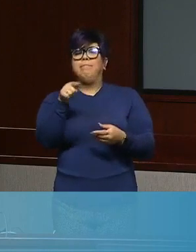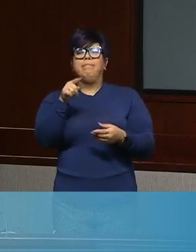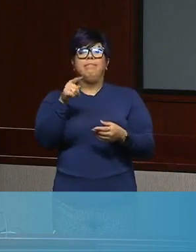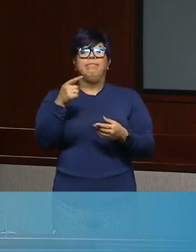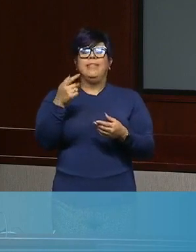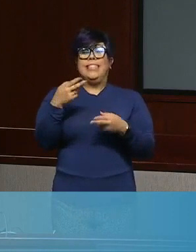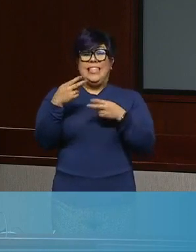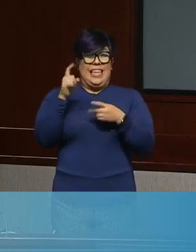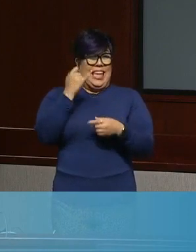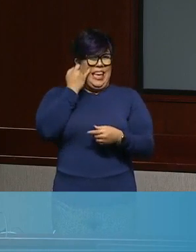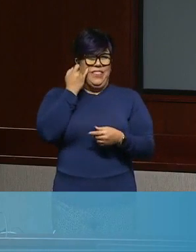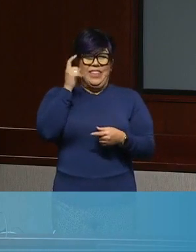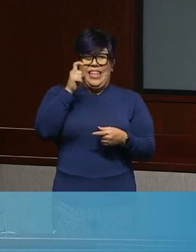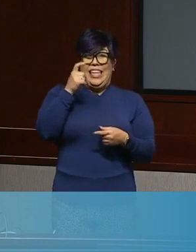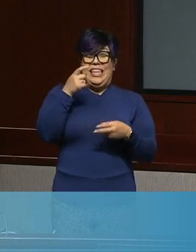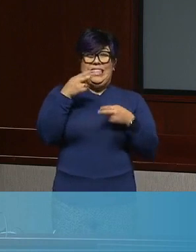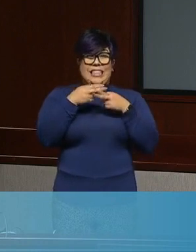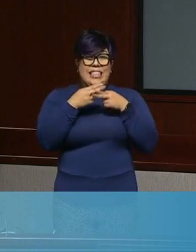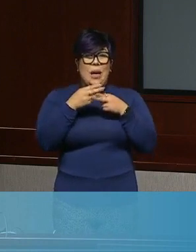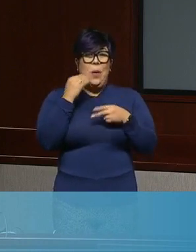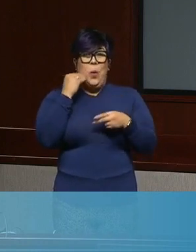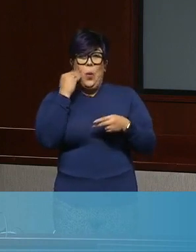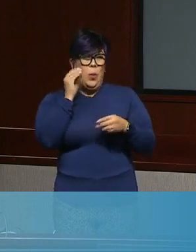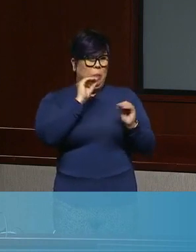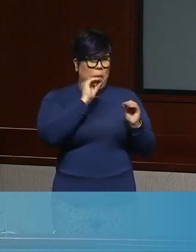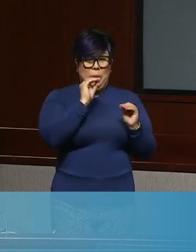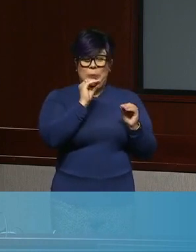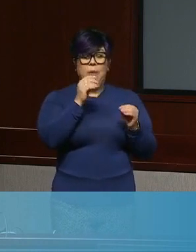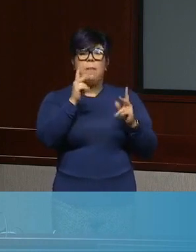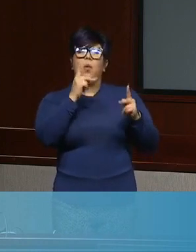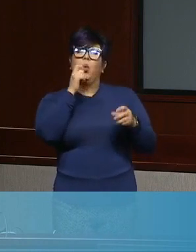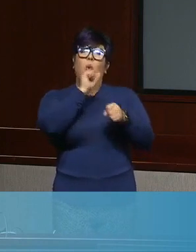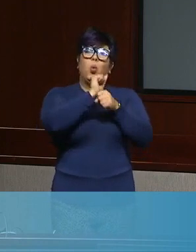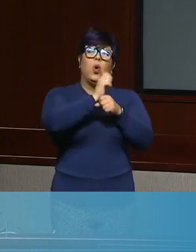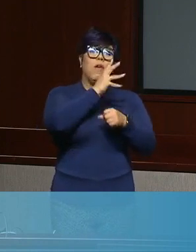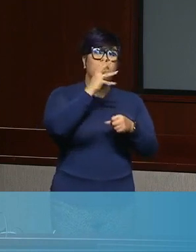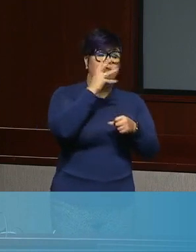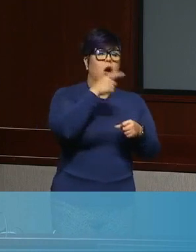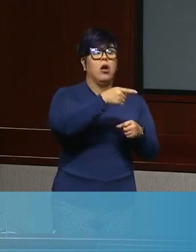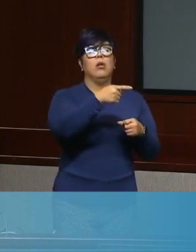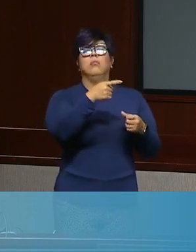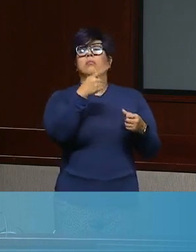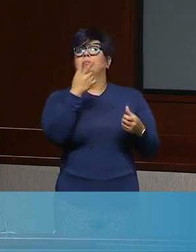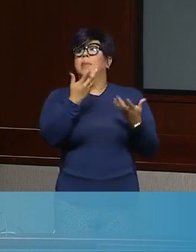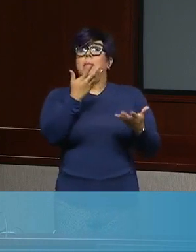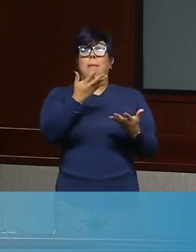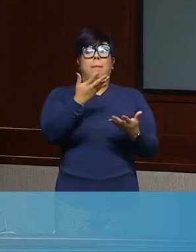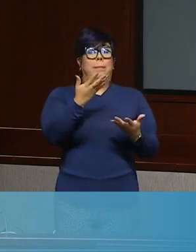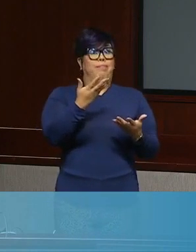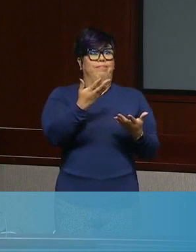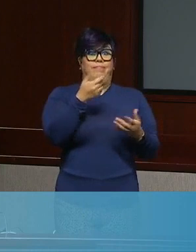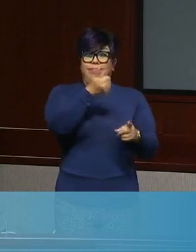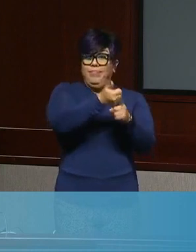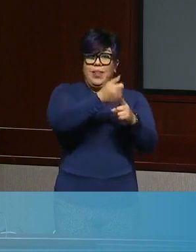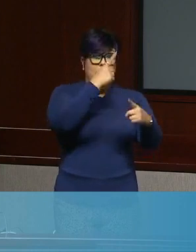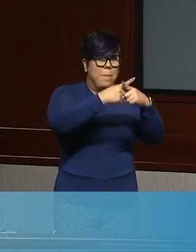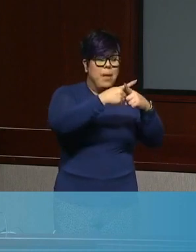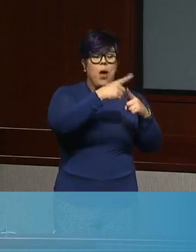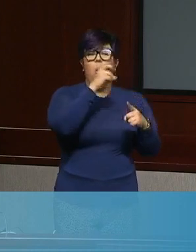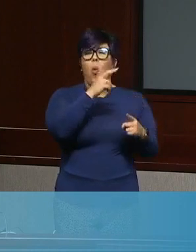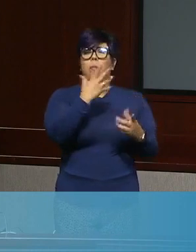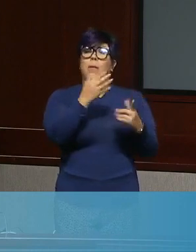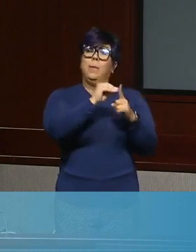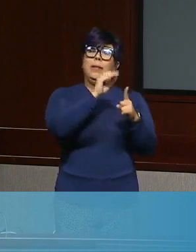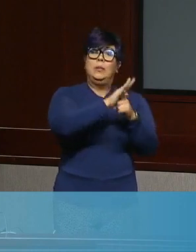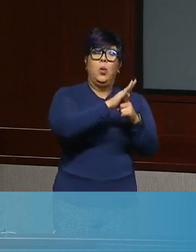housing options for essential farm and food processing employees who are either COVID-19 positive or have been